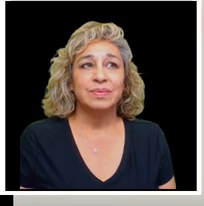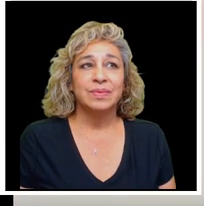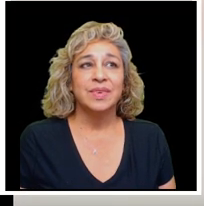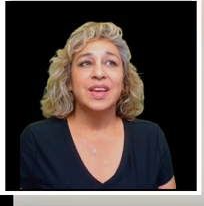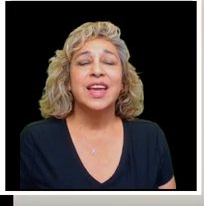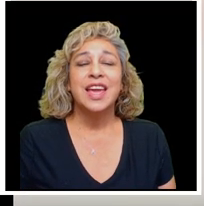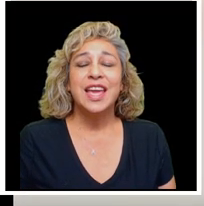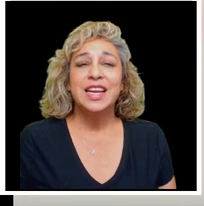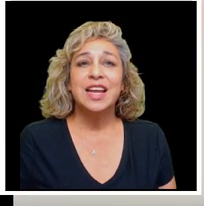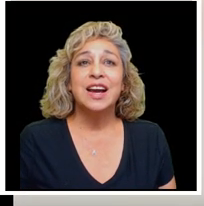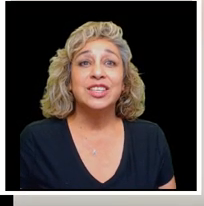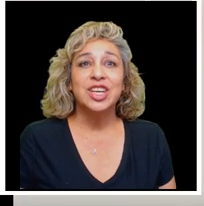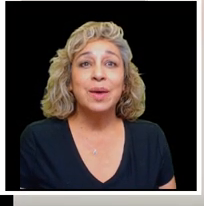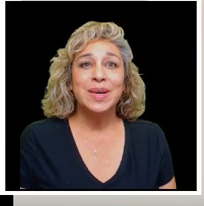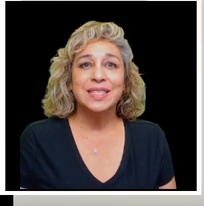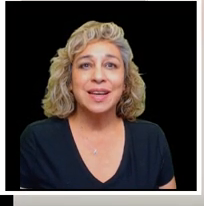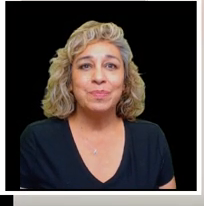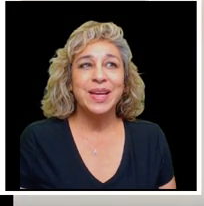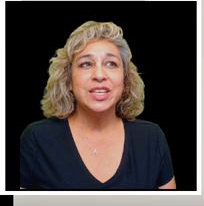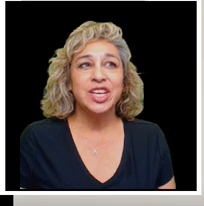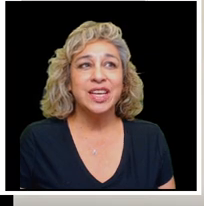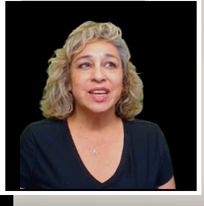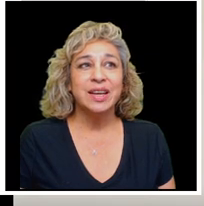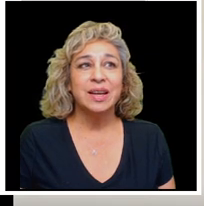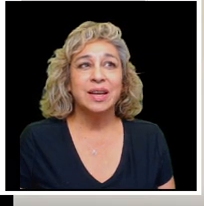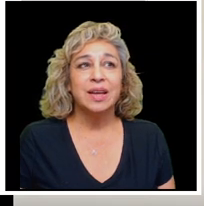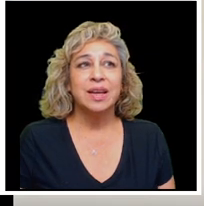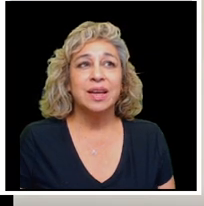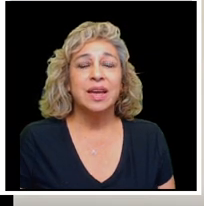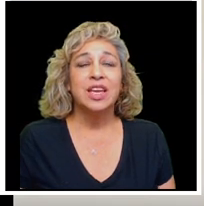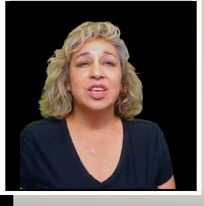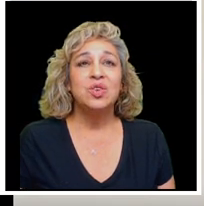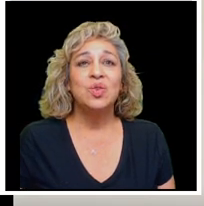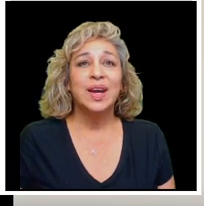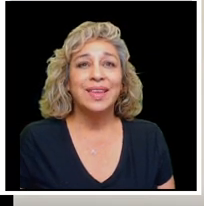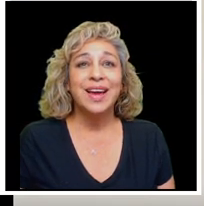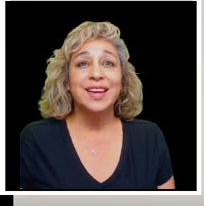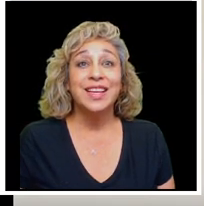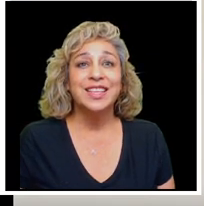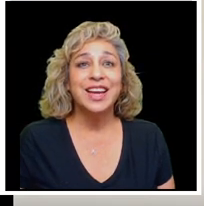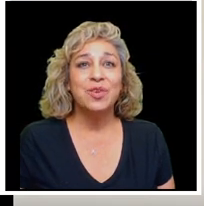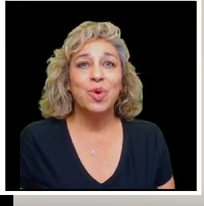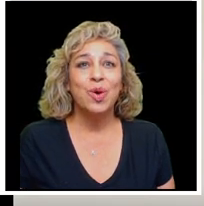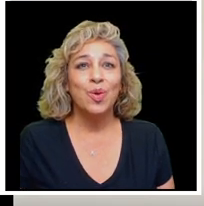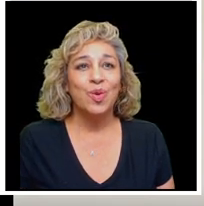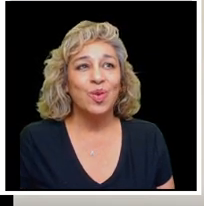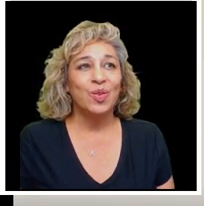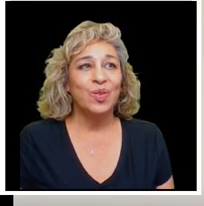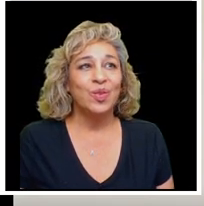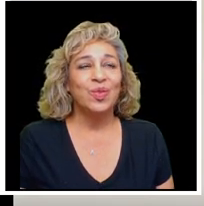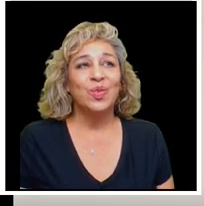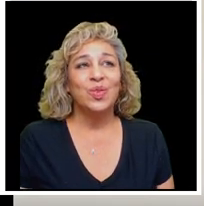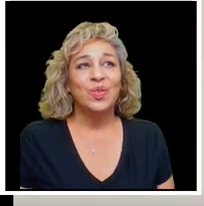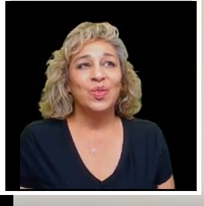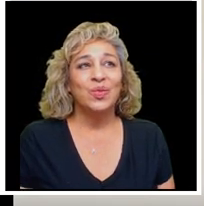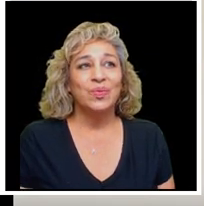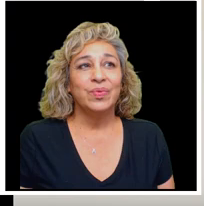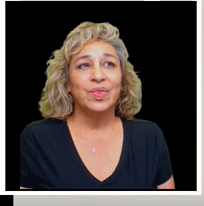in Chiapas Campeche Yucatan Quintana rode